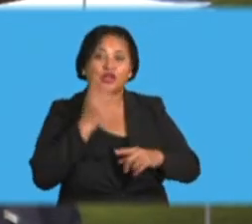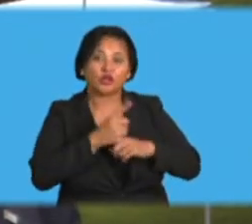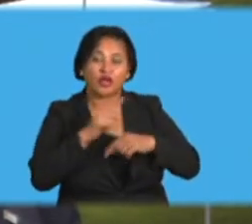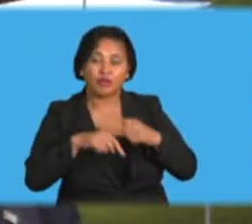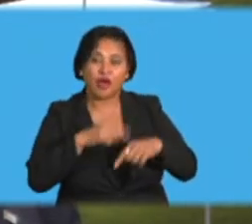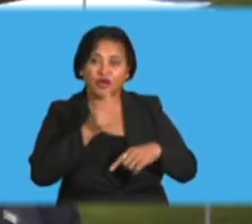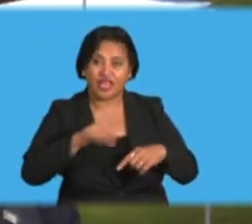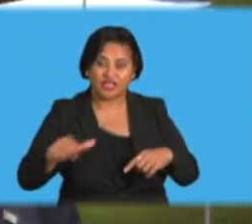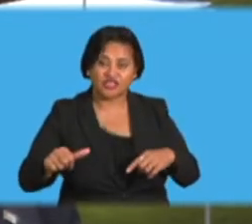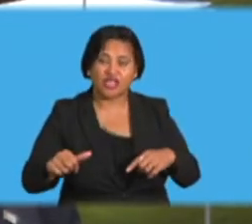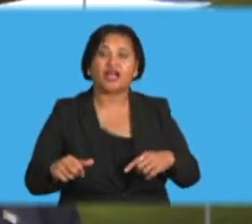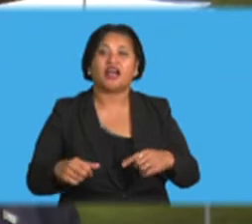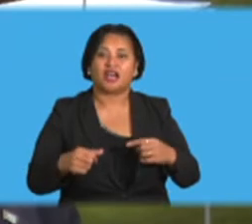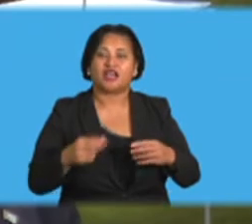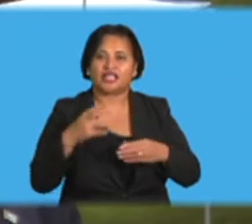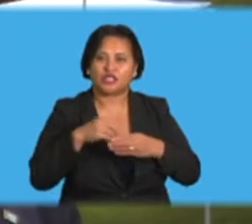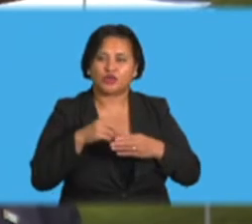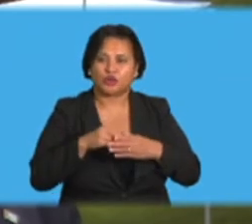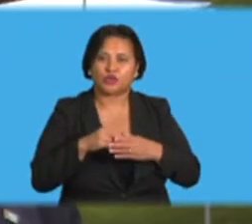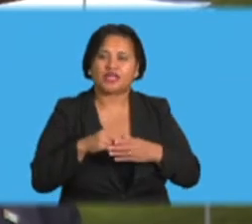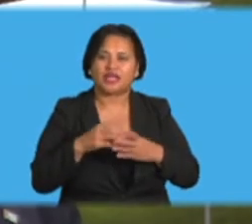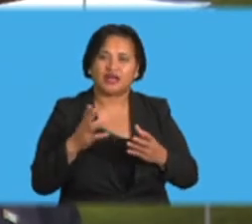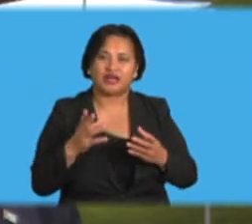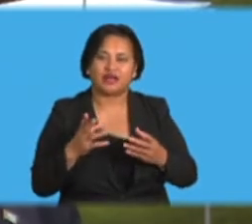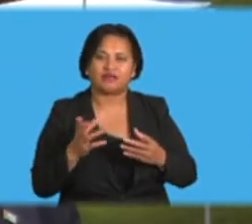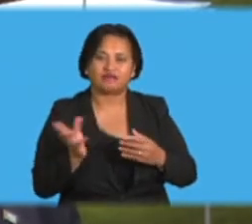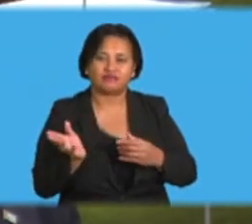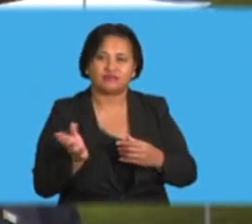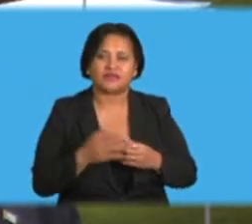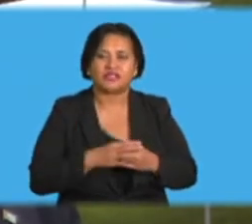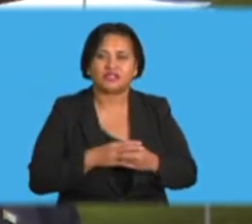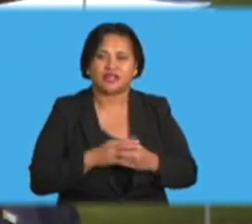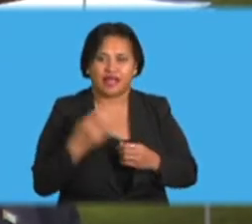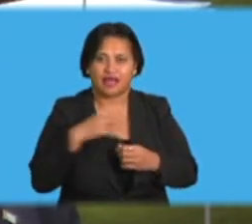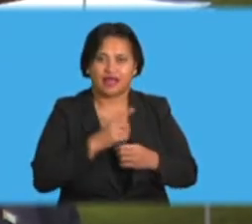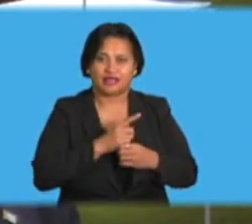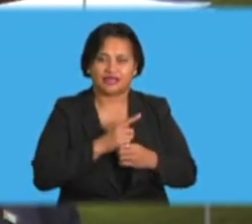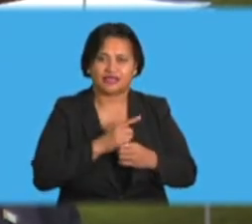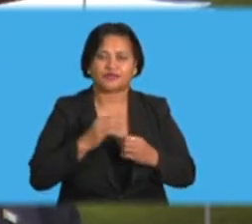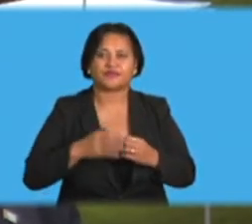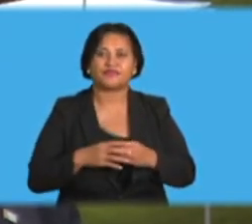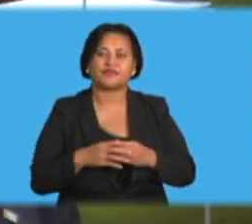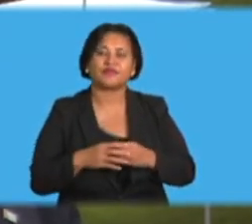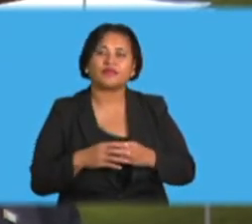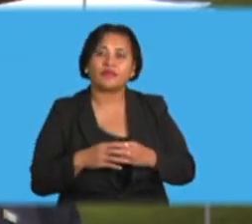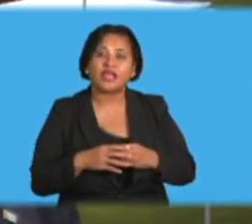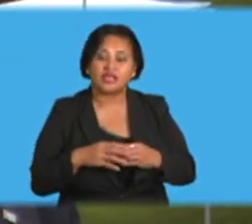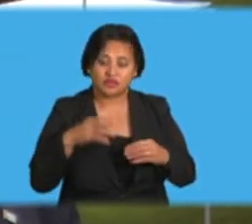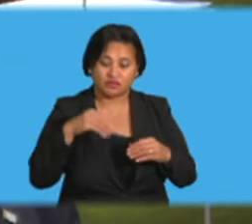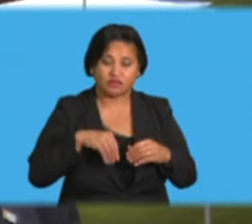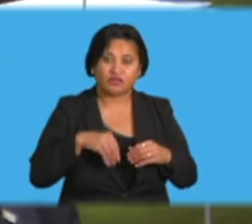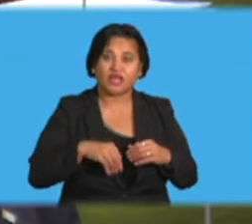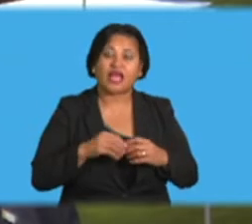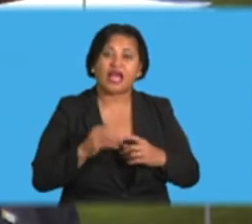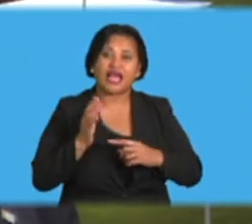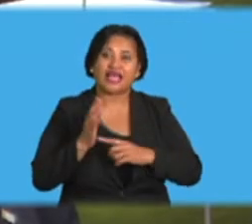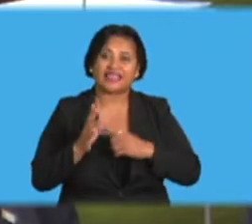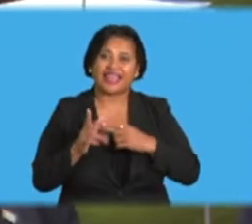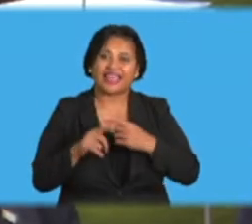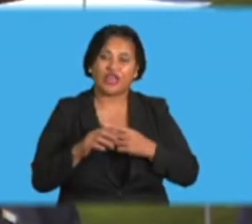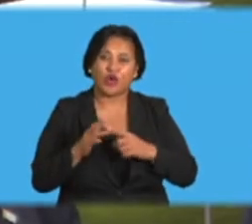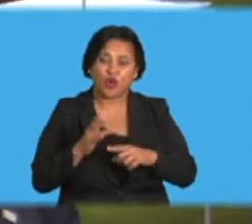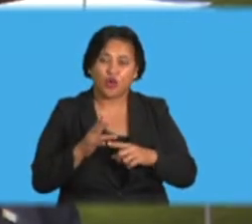led by the famous BBC moderator Zainab Badawi. The panel consisted of Mr. Takeo Nakao, the ADB